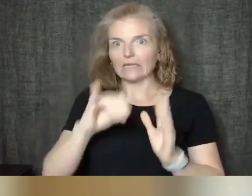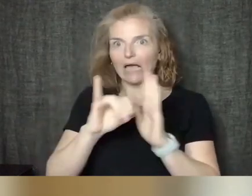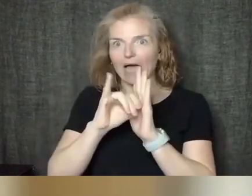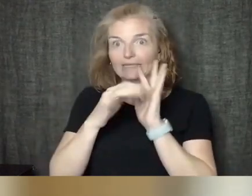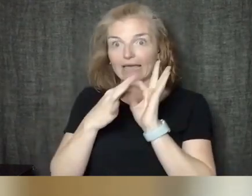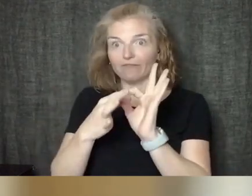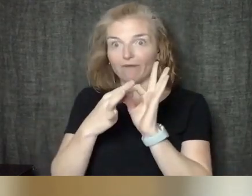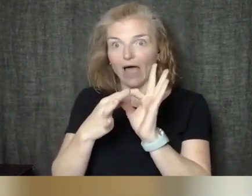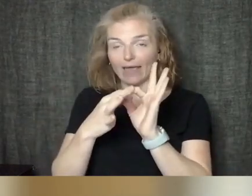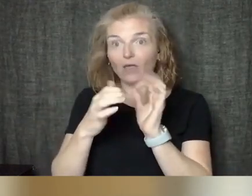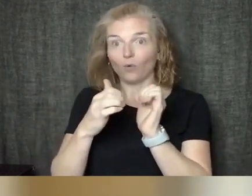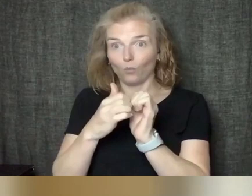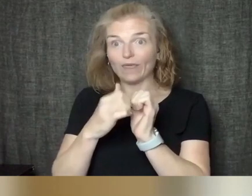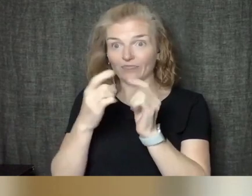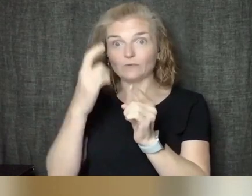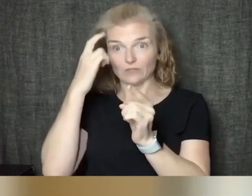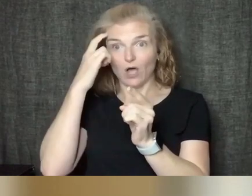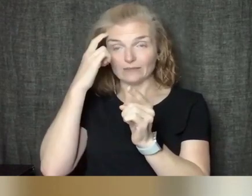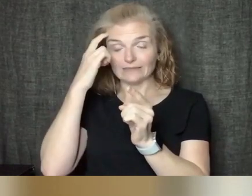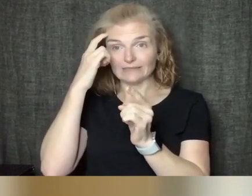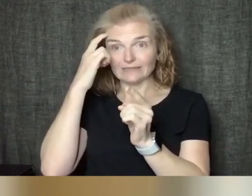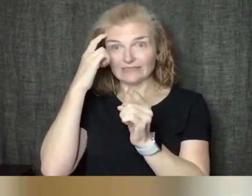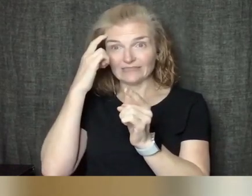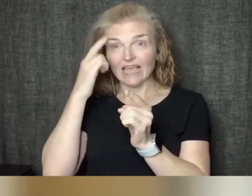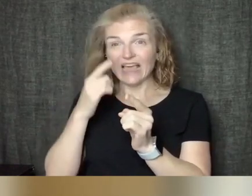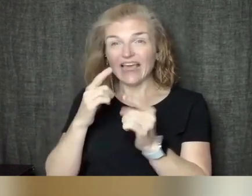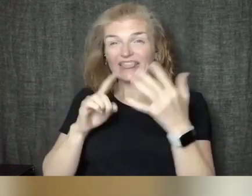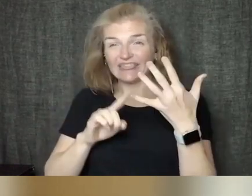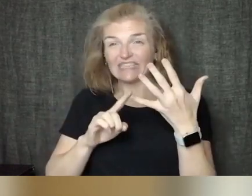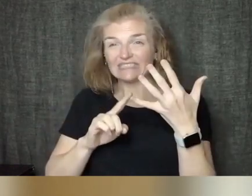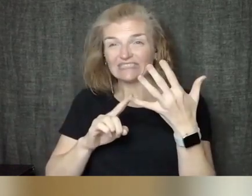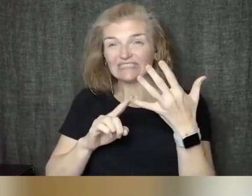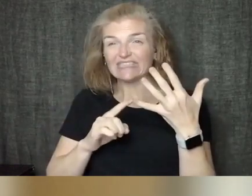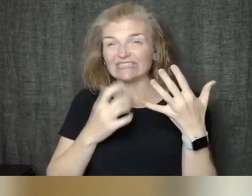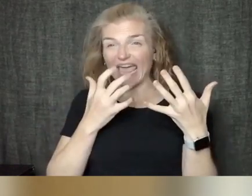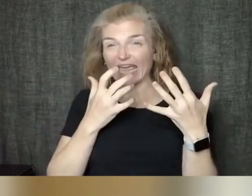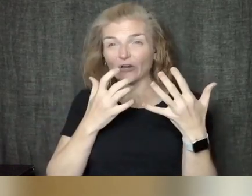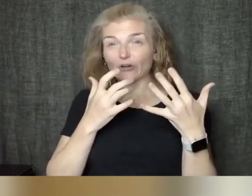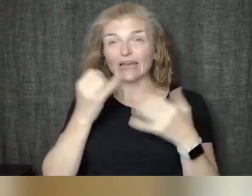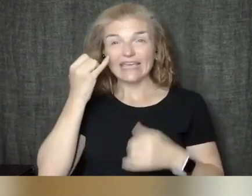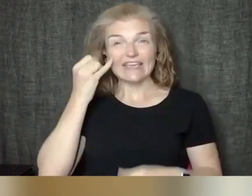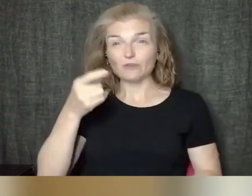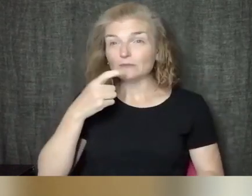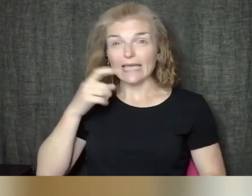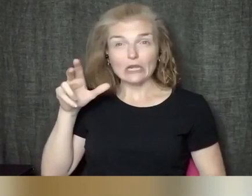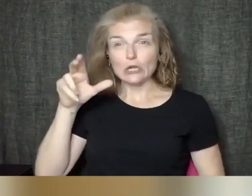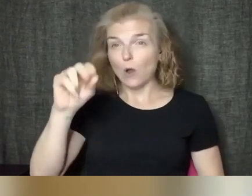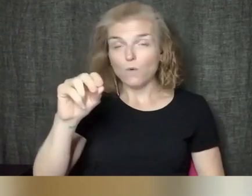no, in our enough. And that aversion and anger, that self-judgment is going to just fuel more